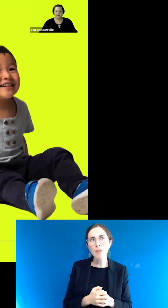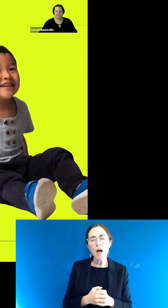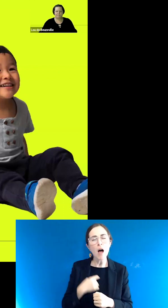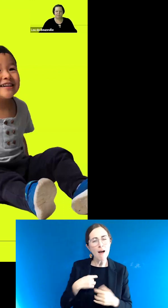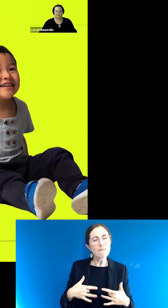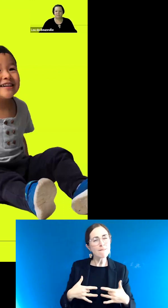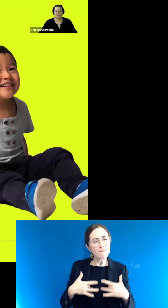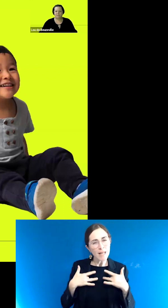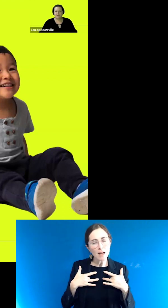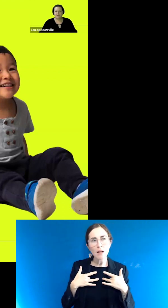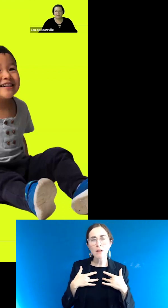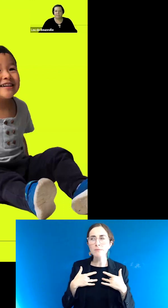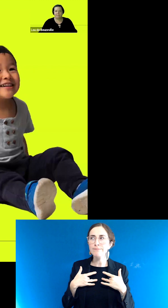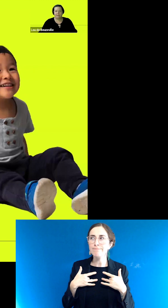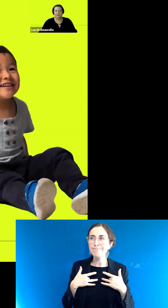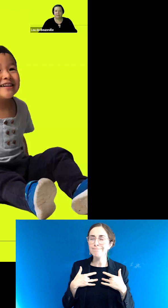often a perception,